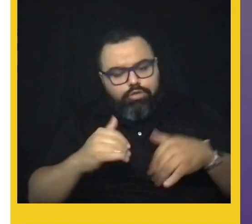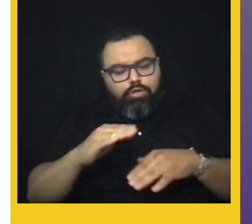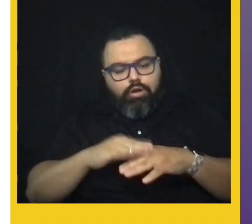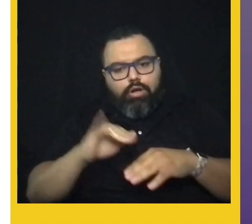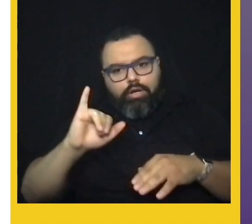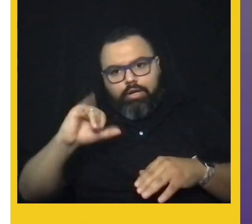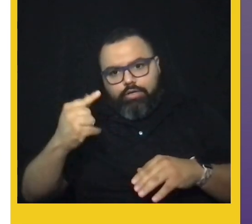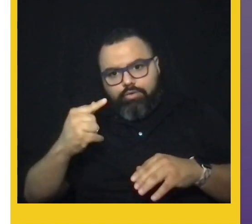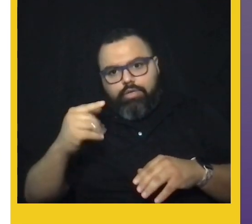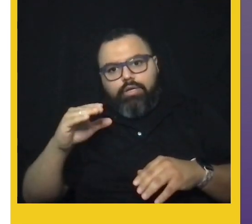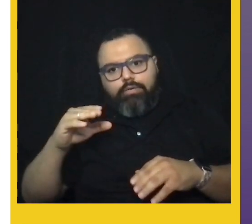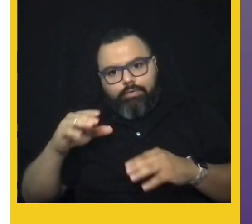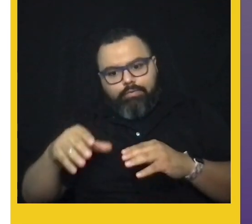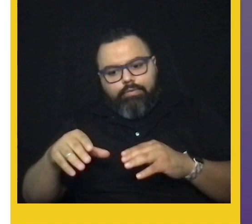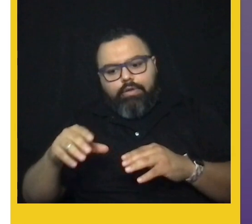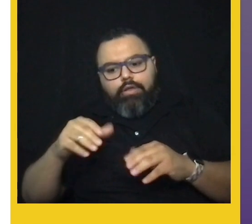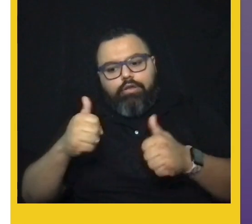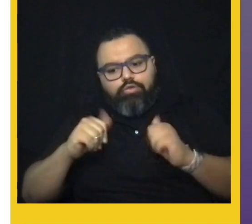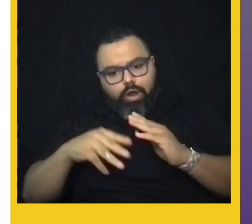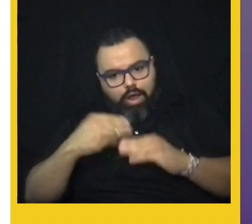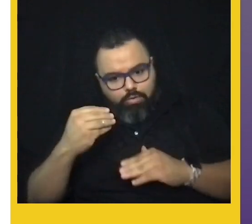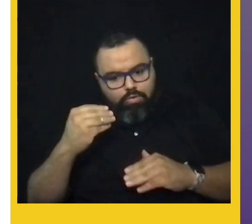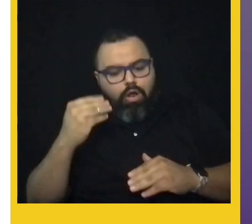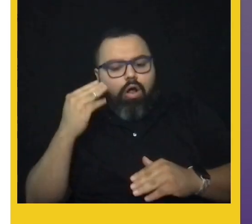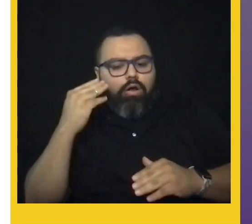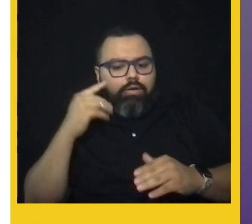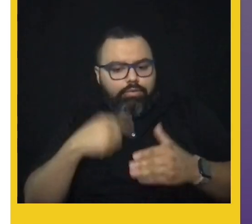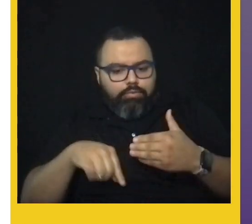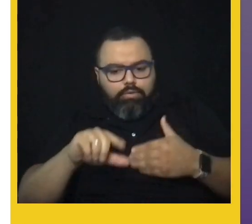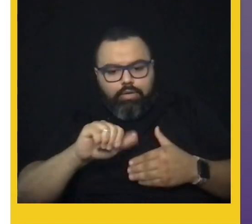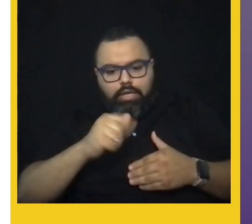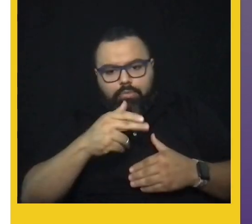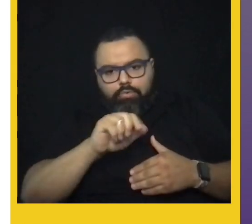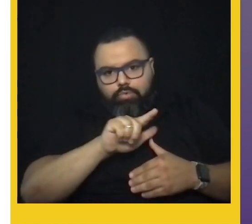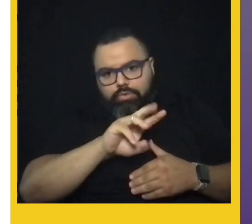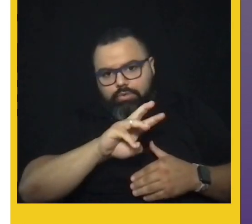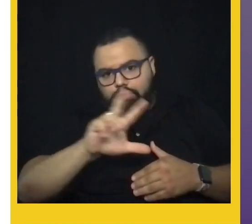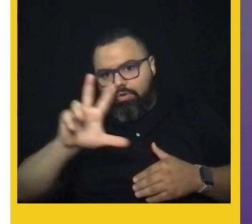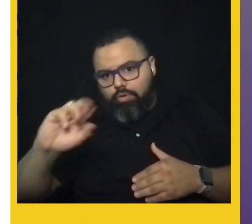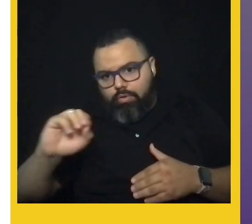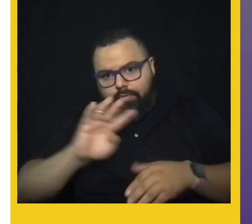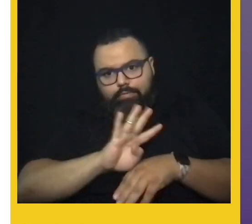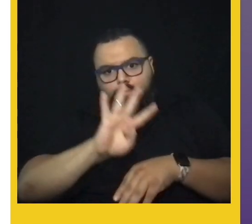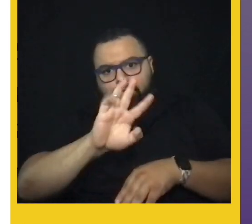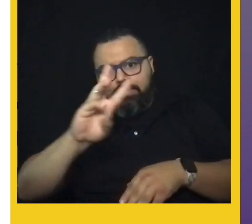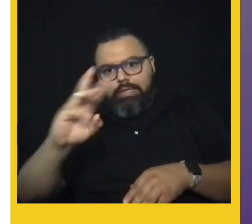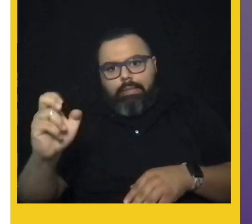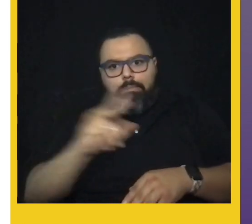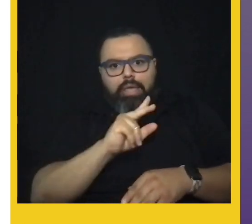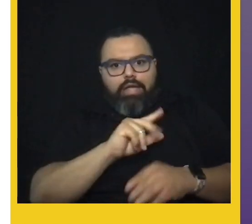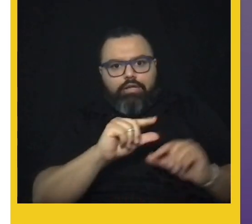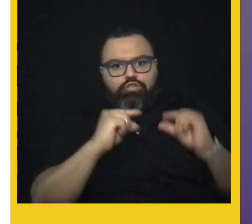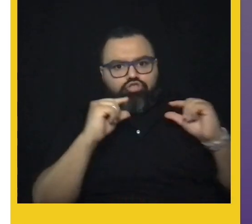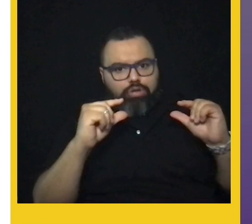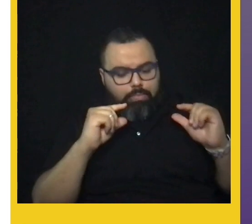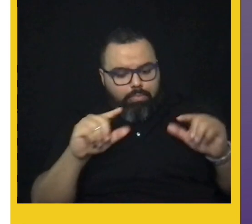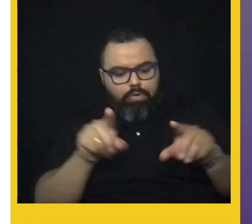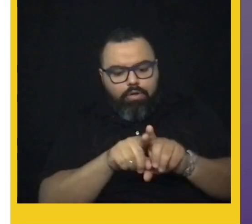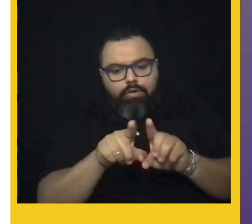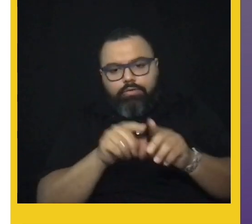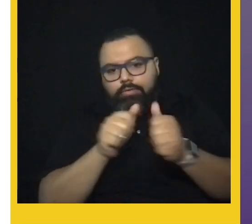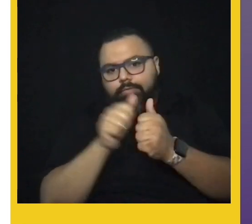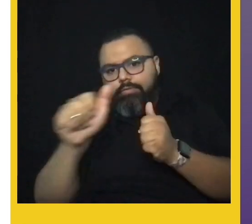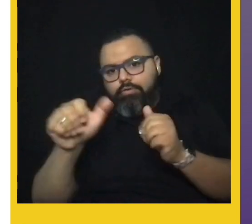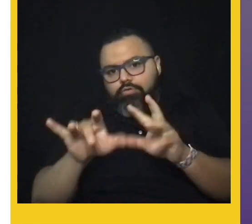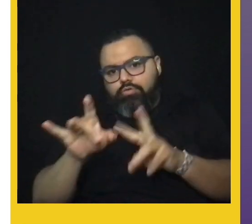Instagram and access the application in their bio. Tryouts are next week, April 26th through April 30th from 4 to 6 p.m. in the back gym.